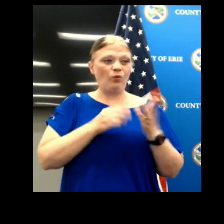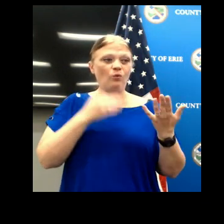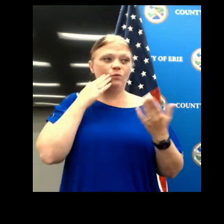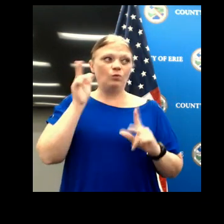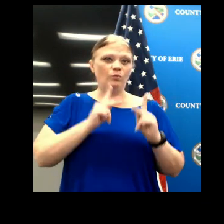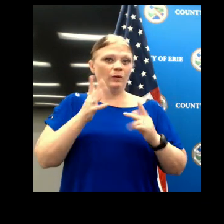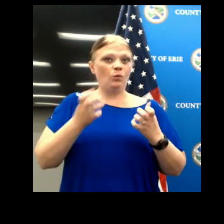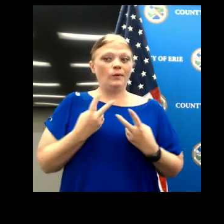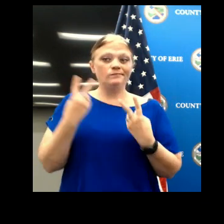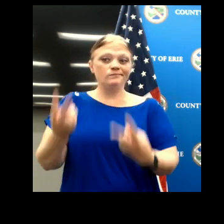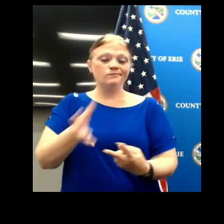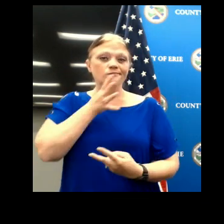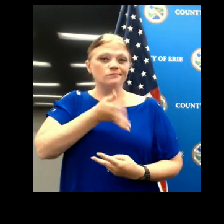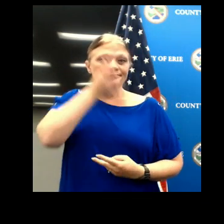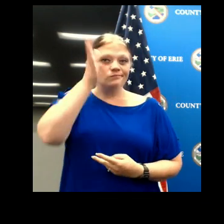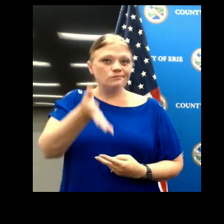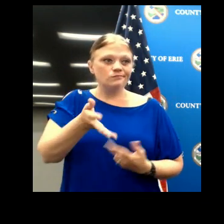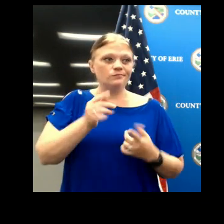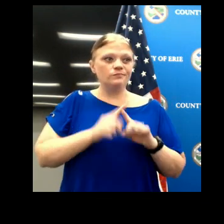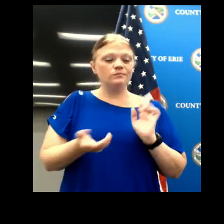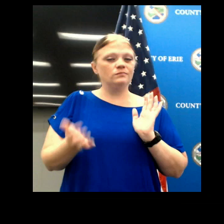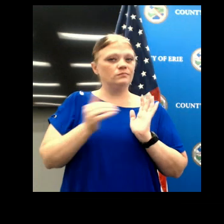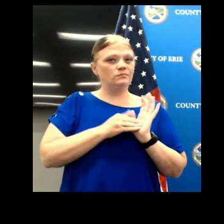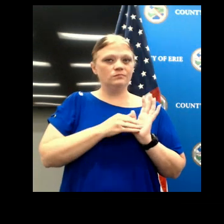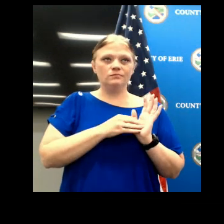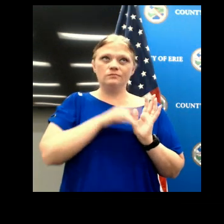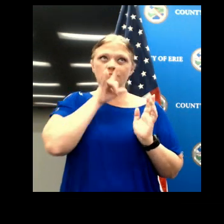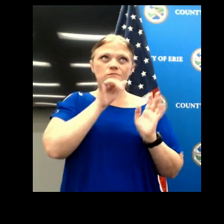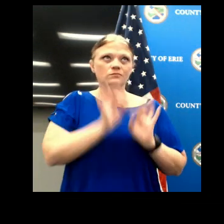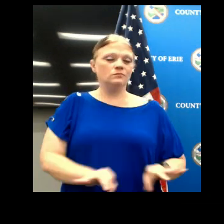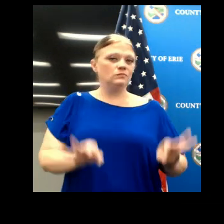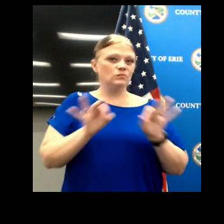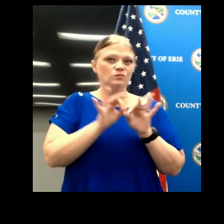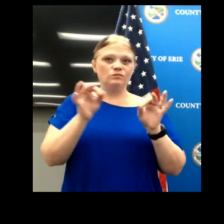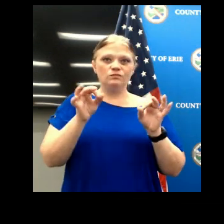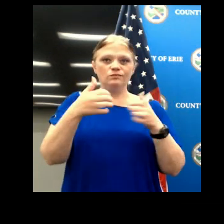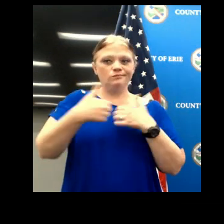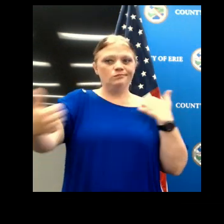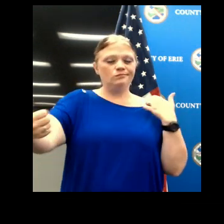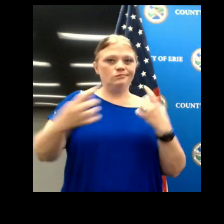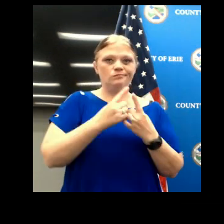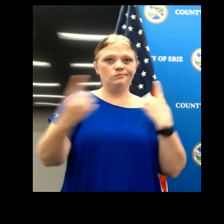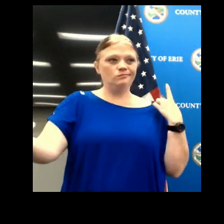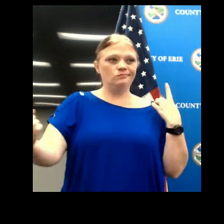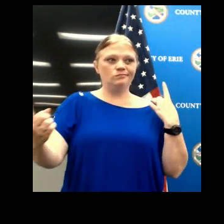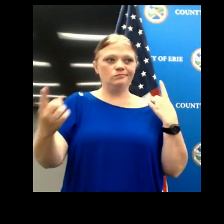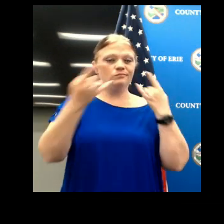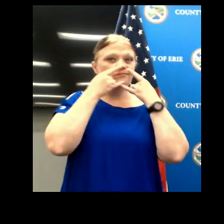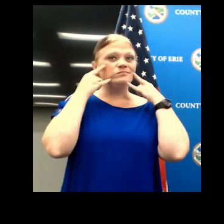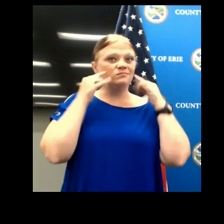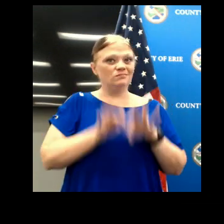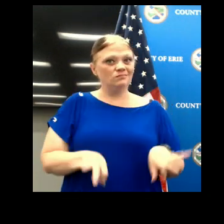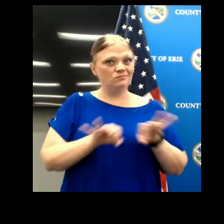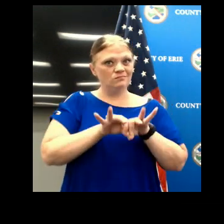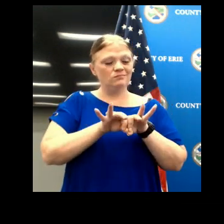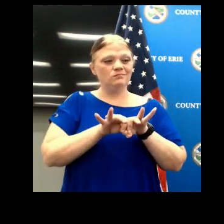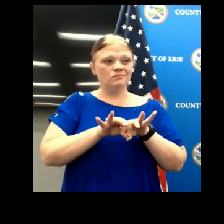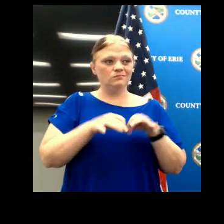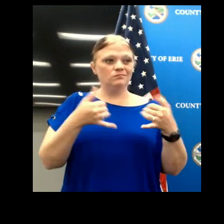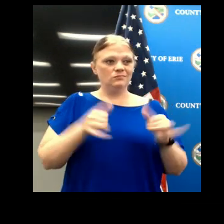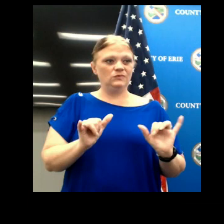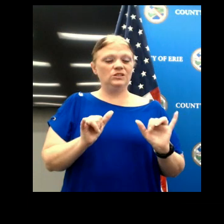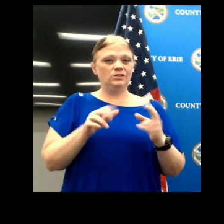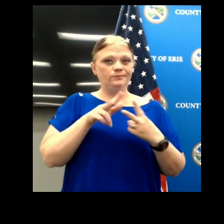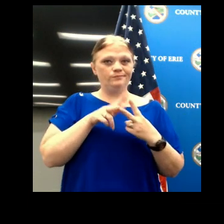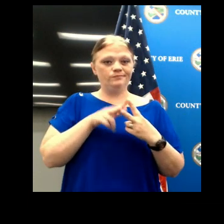come visit their grandparents, but again, it's really important to social distance, it's really important to mask, and that still holds